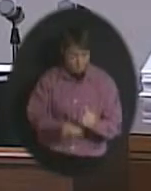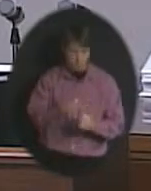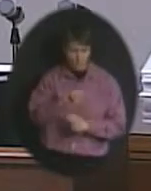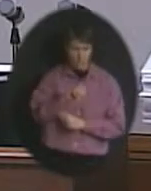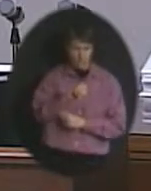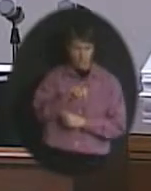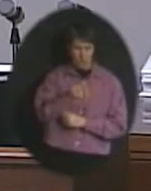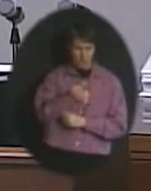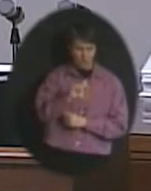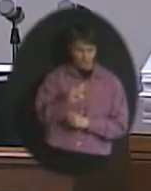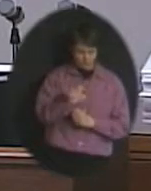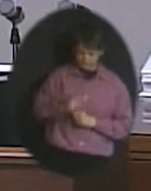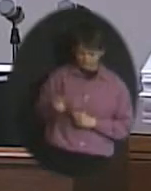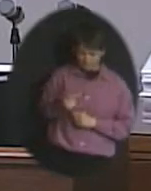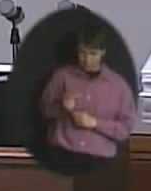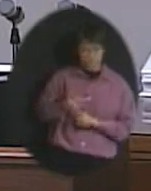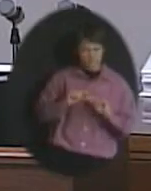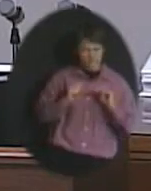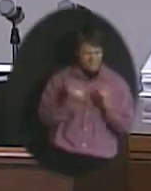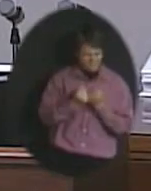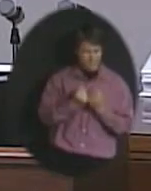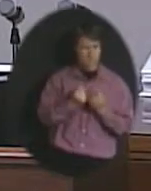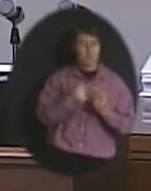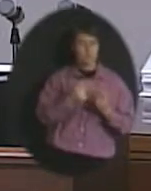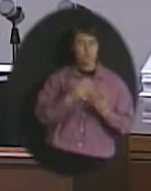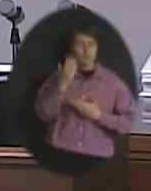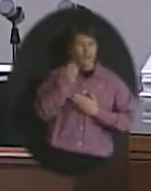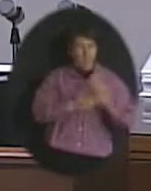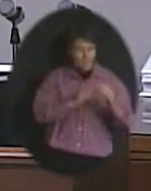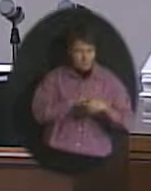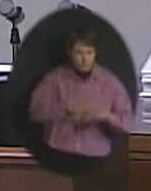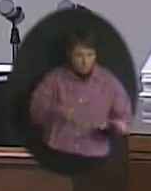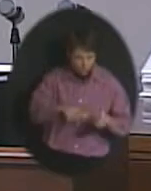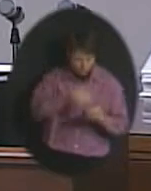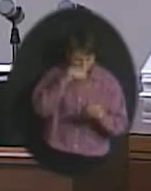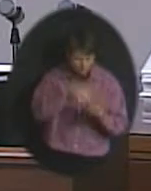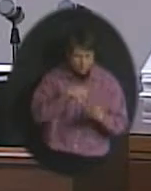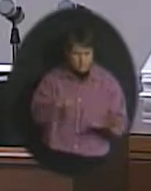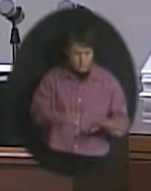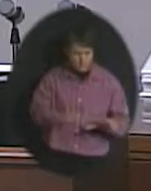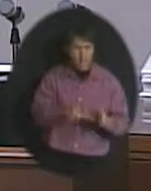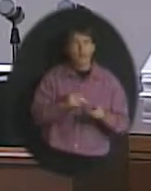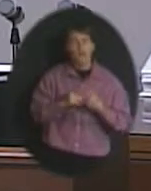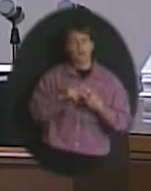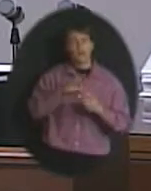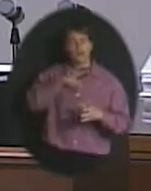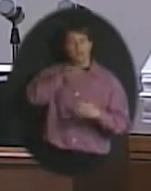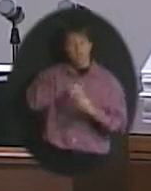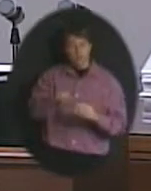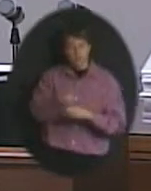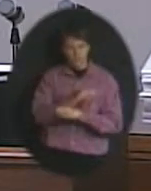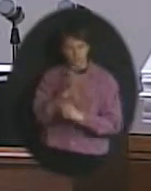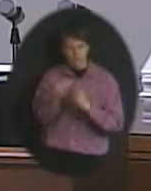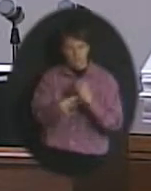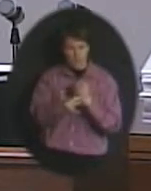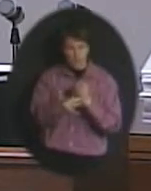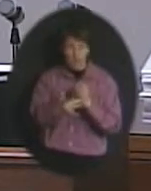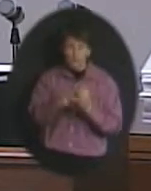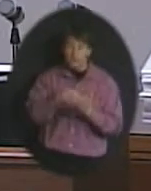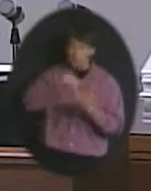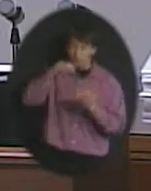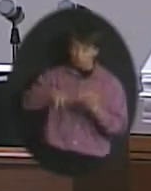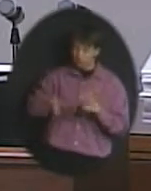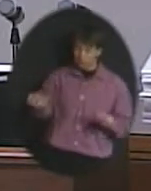are completed in pairs or teams, involve hands-on learning, integrated into the use of technology, and students